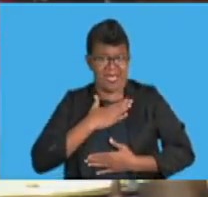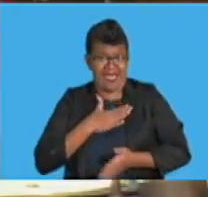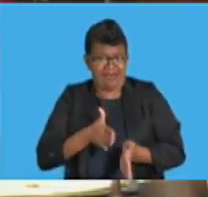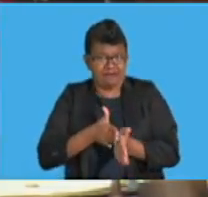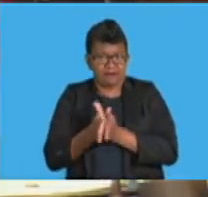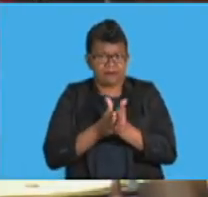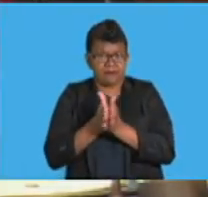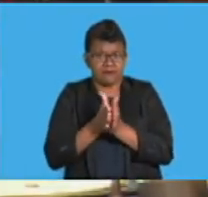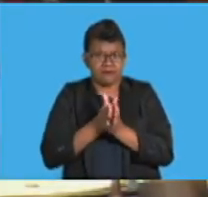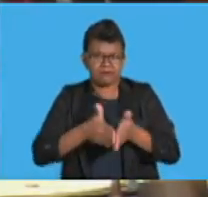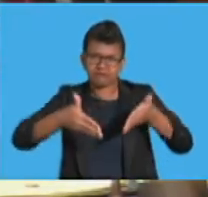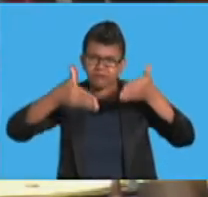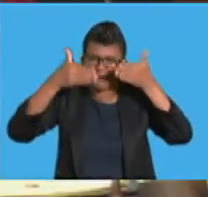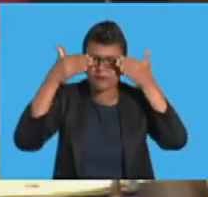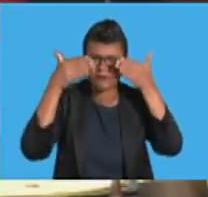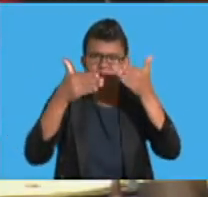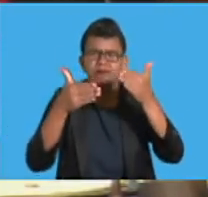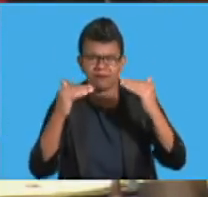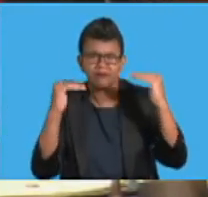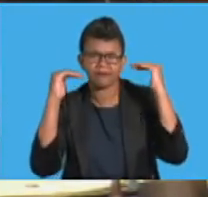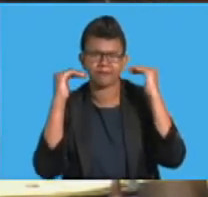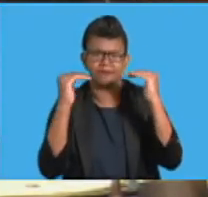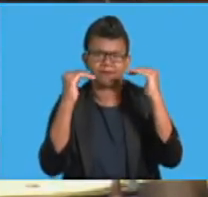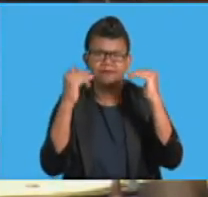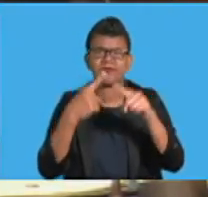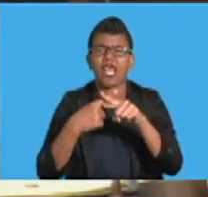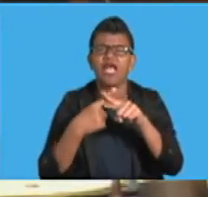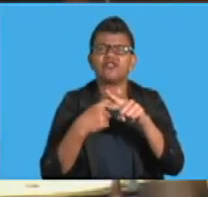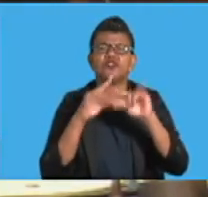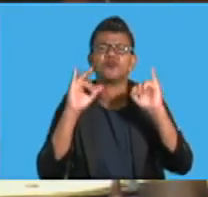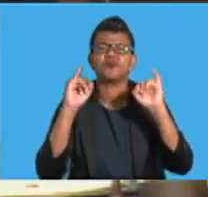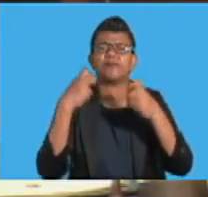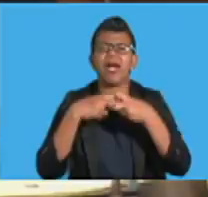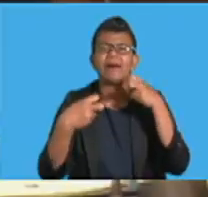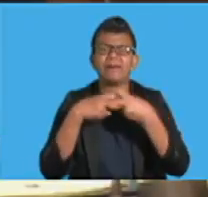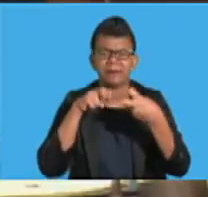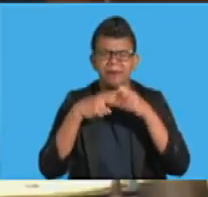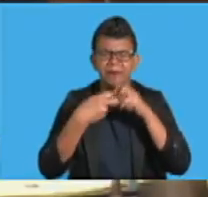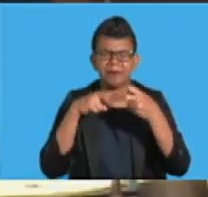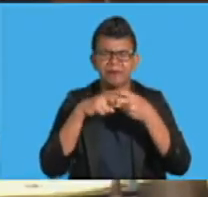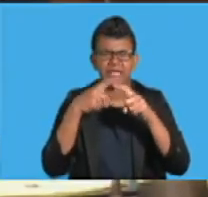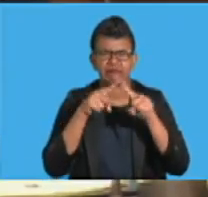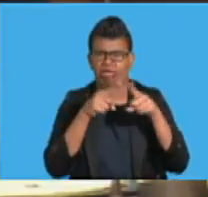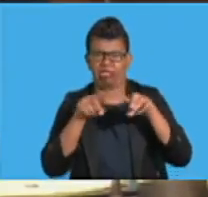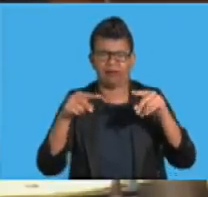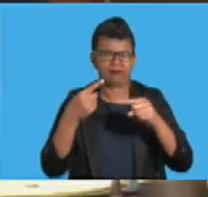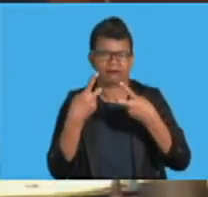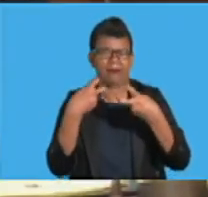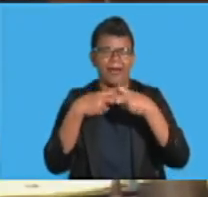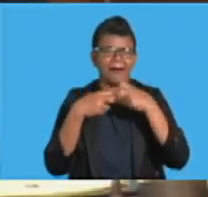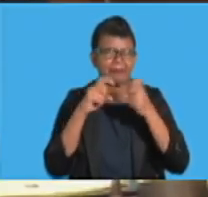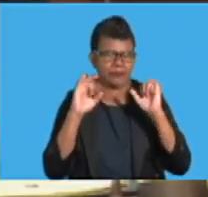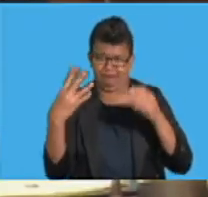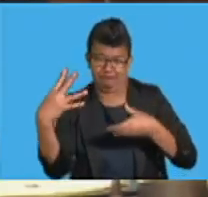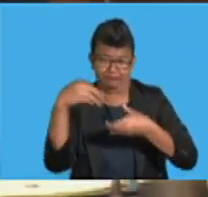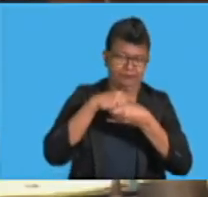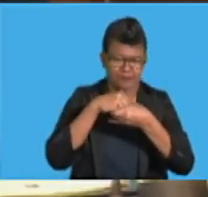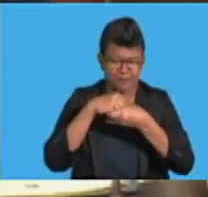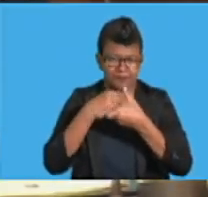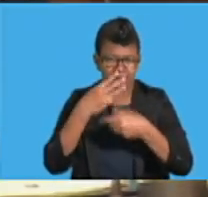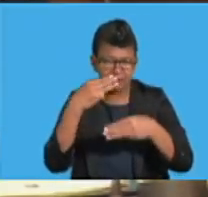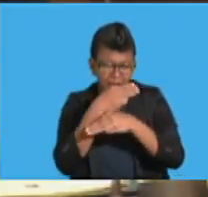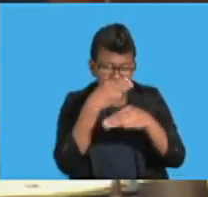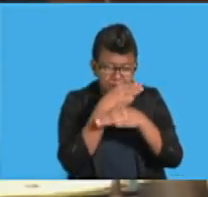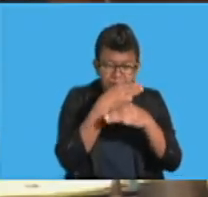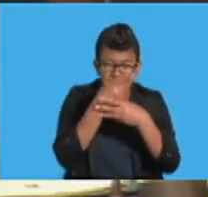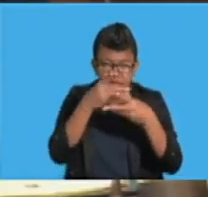on improving the standards of English by looking at various strategies, integrating the teaching of different maths in schools, teaching